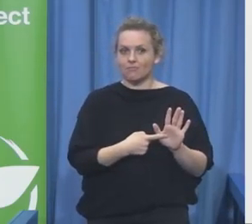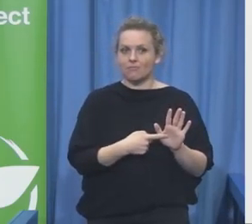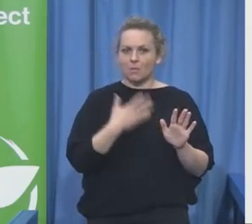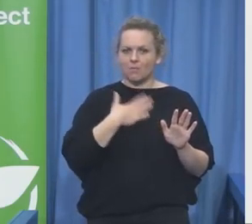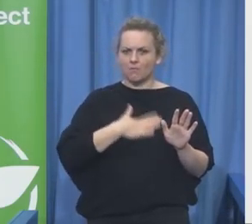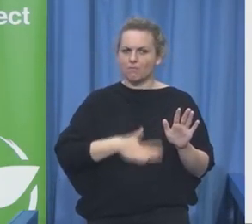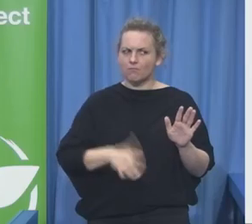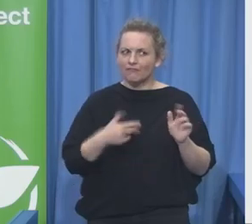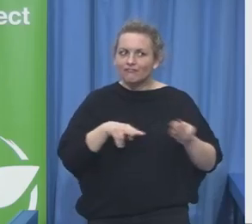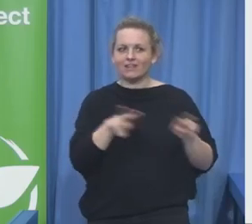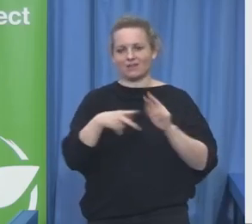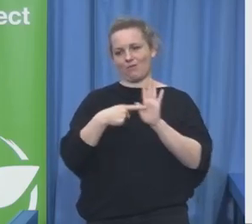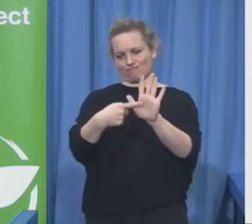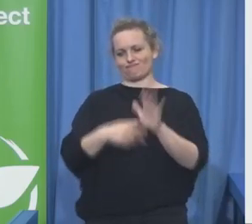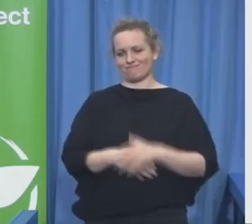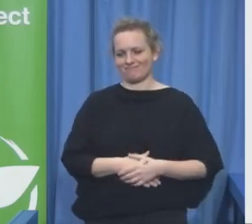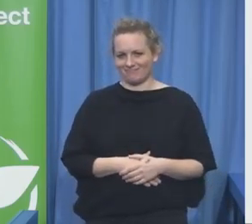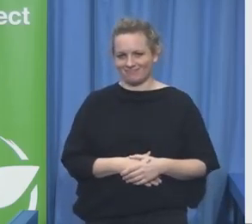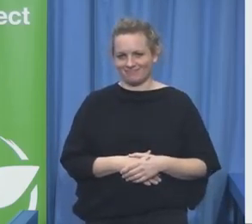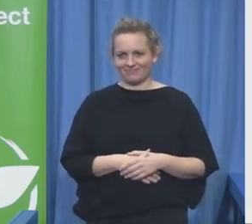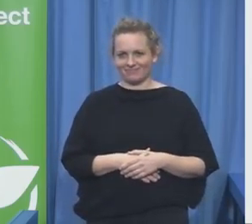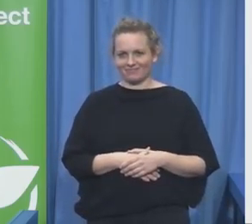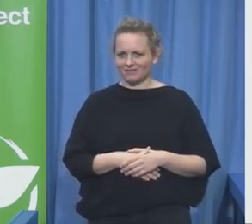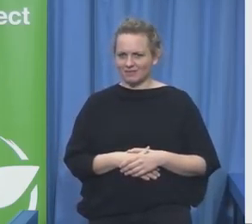Greenburn. I think I'm doing it.